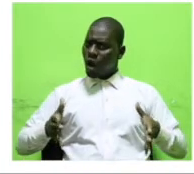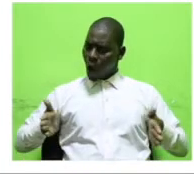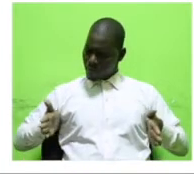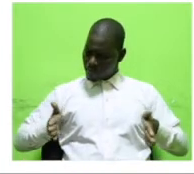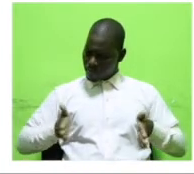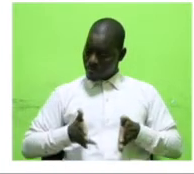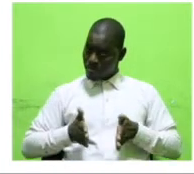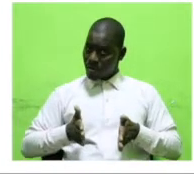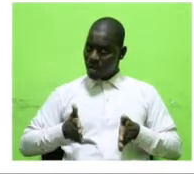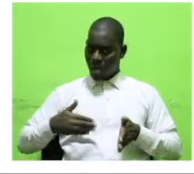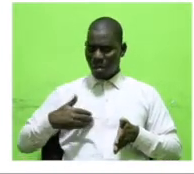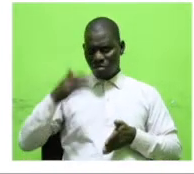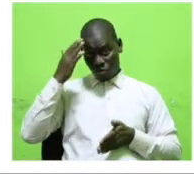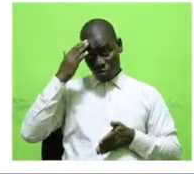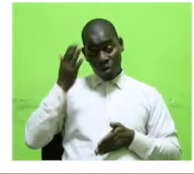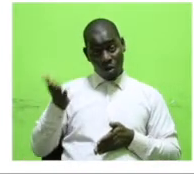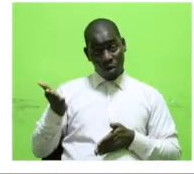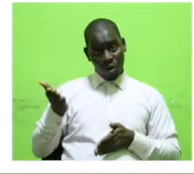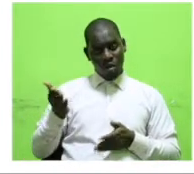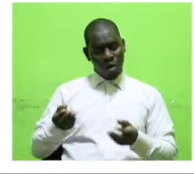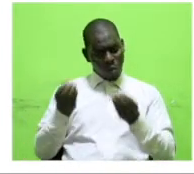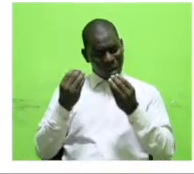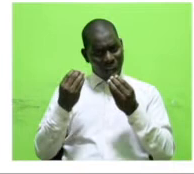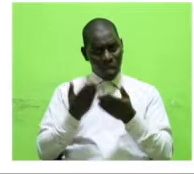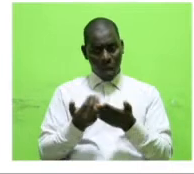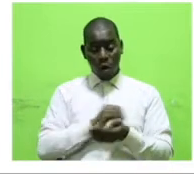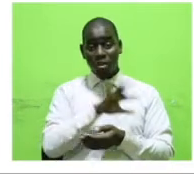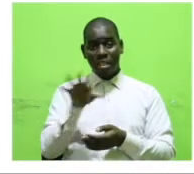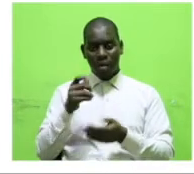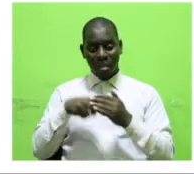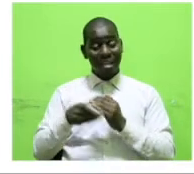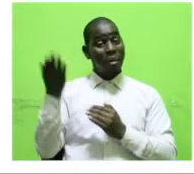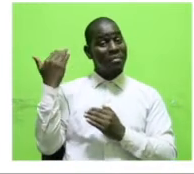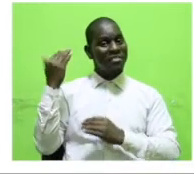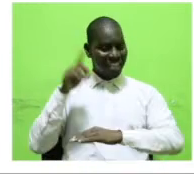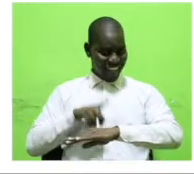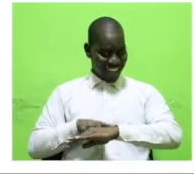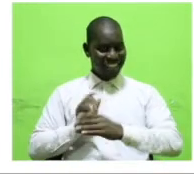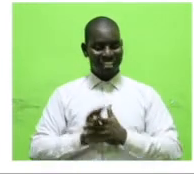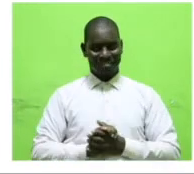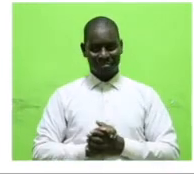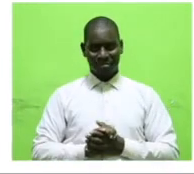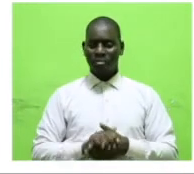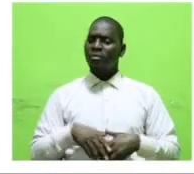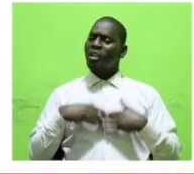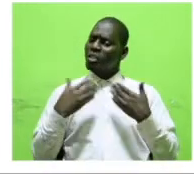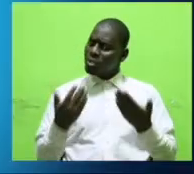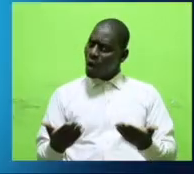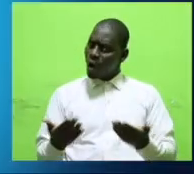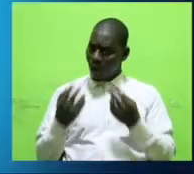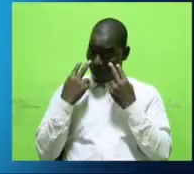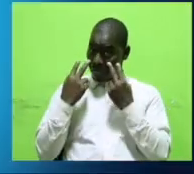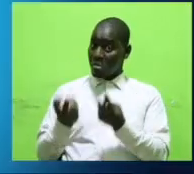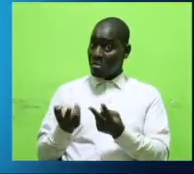contracting. You should know what are these by now, as we learn about them on our previous lesson. We